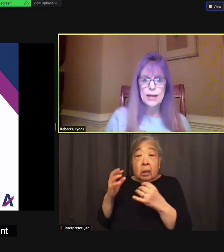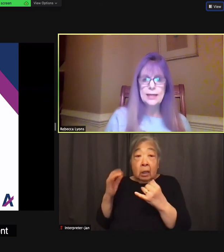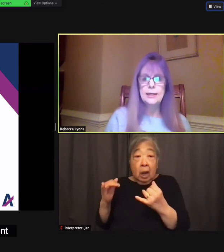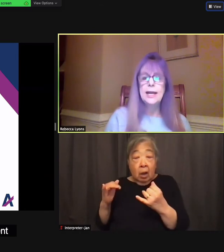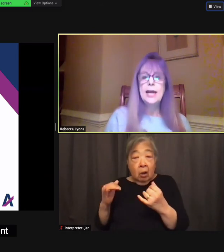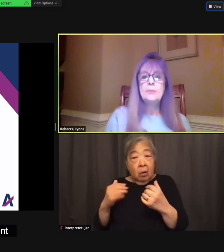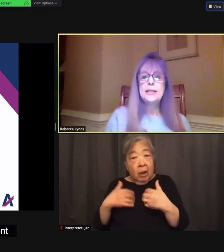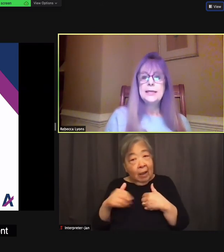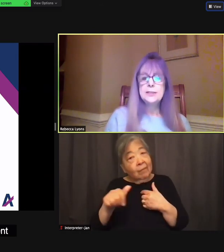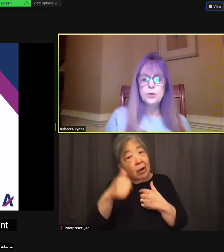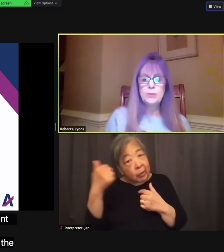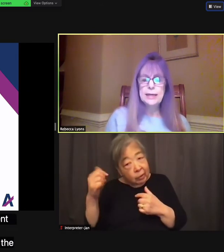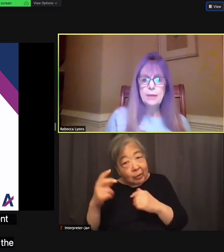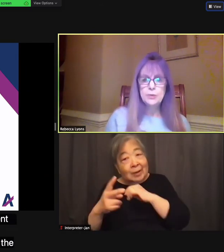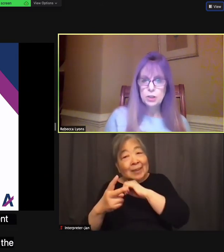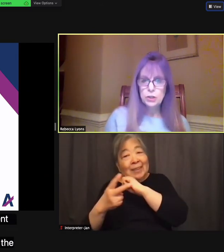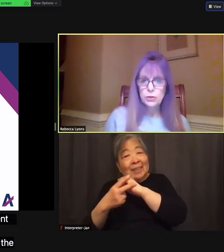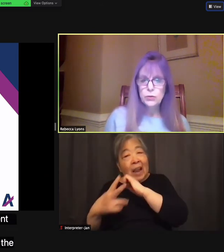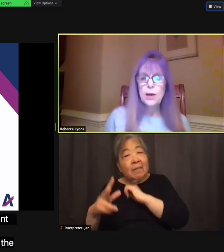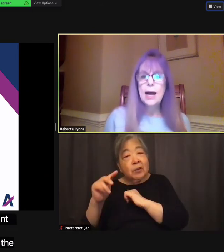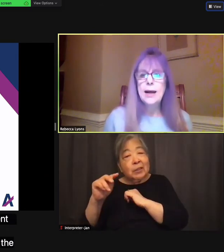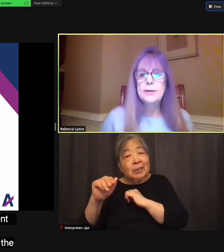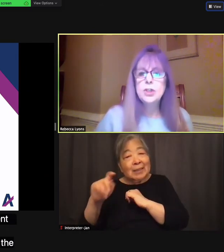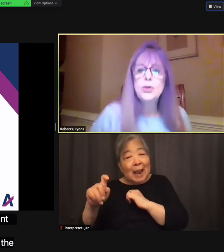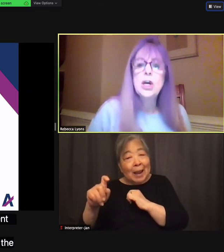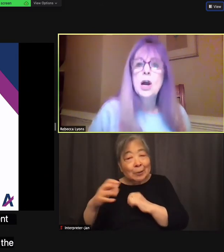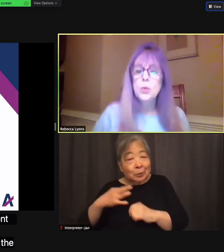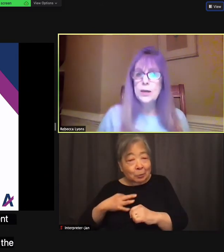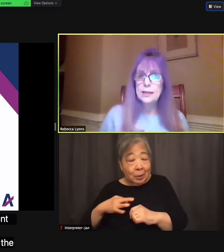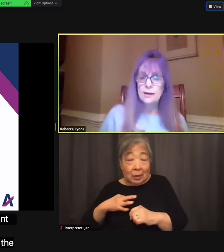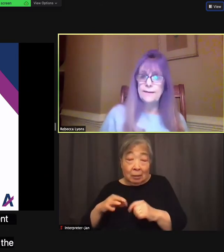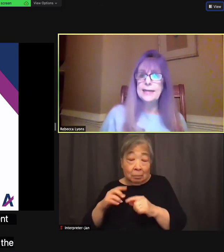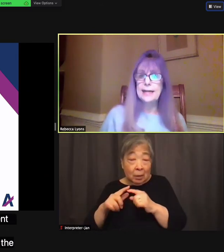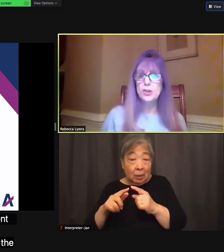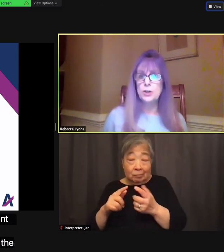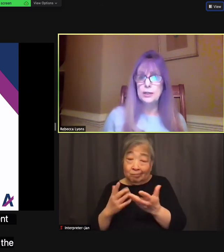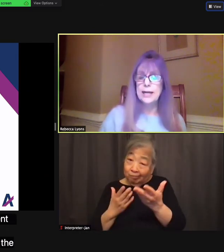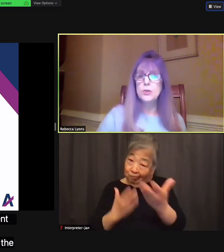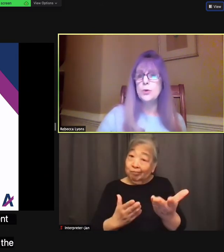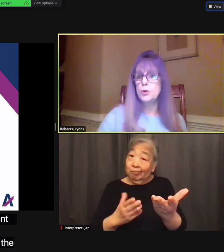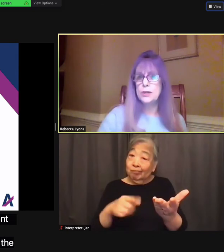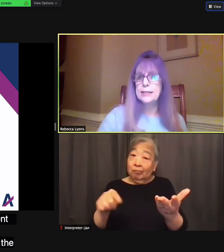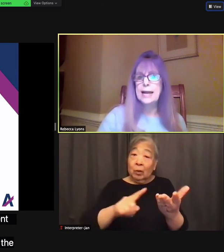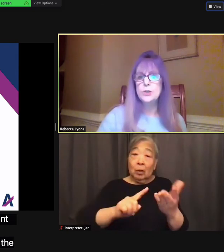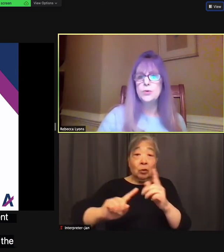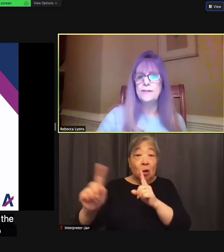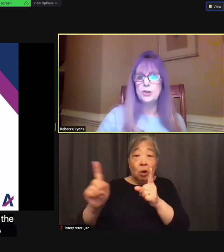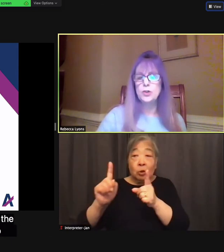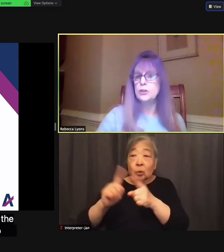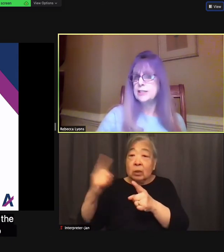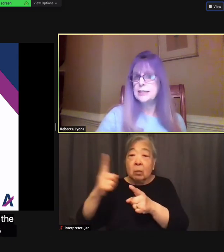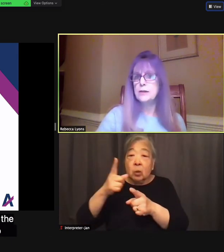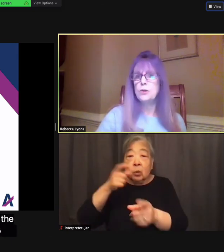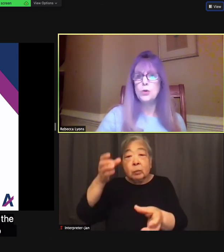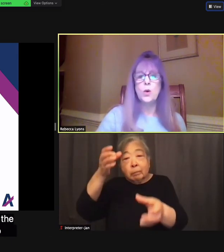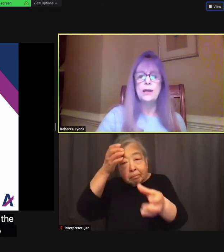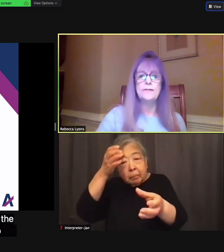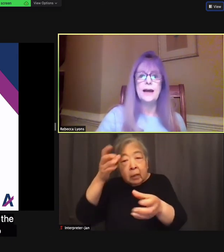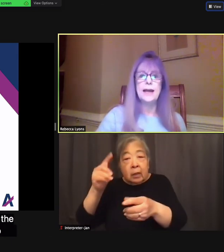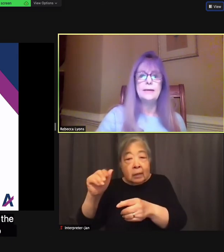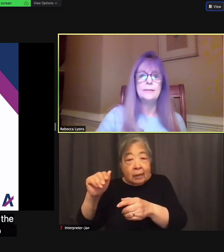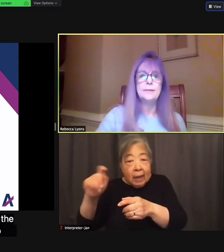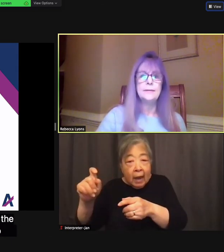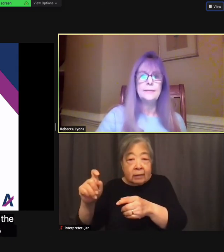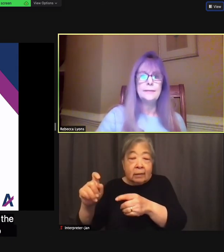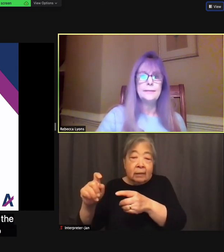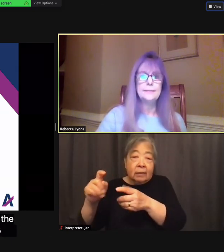tax credit, but this would be up to you to talk with a financial expert or a tax professional to see if you